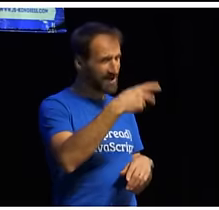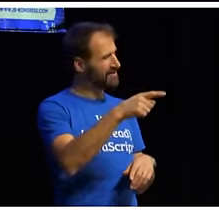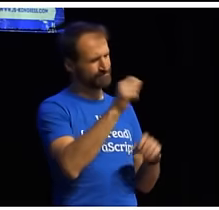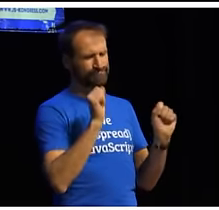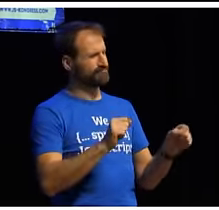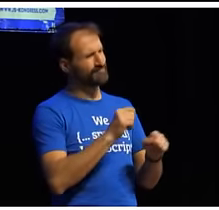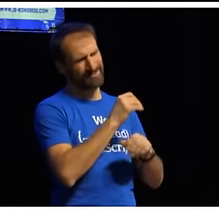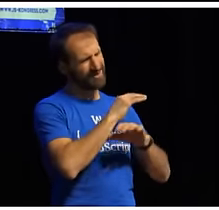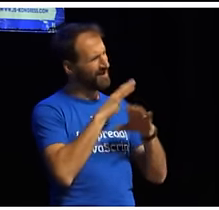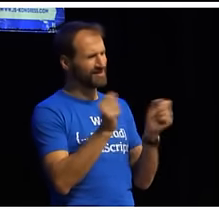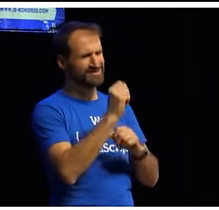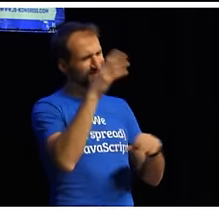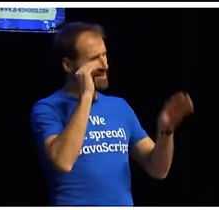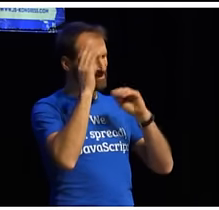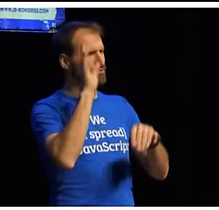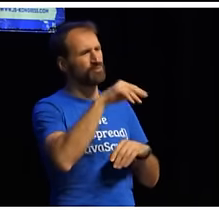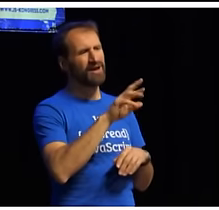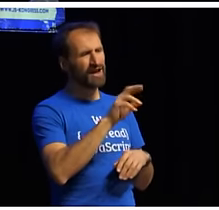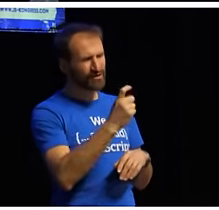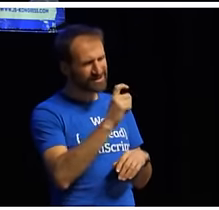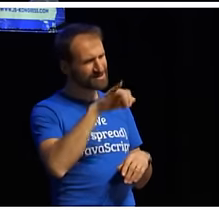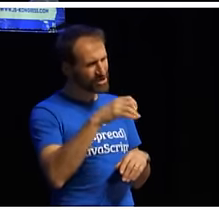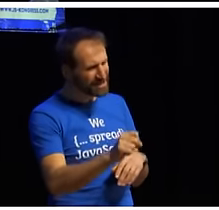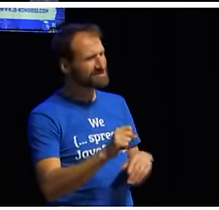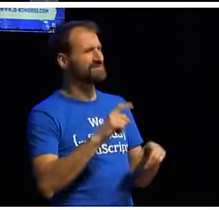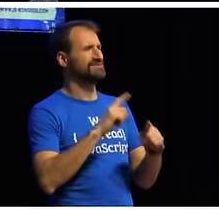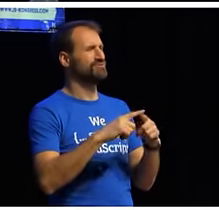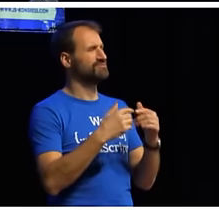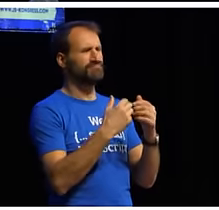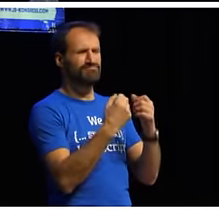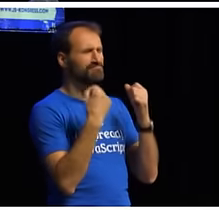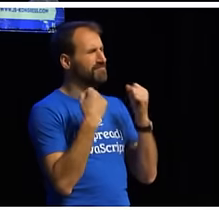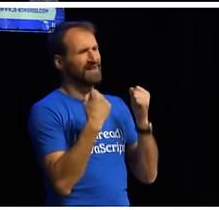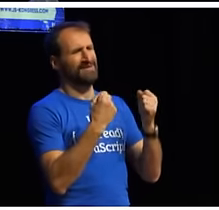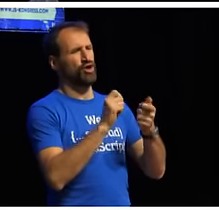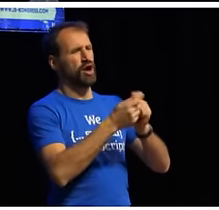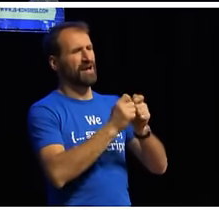about RxJS and all these powerful operators.